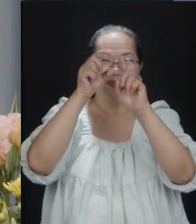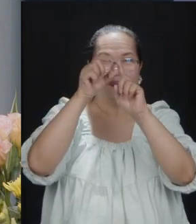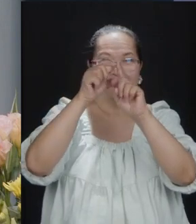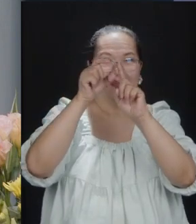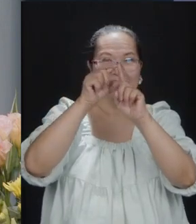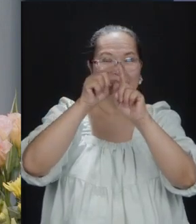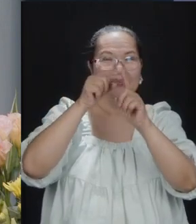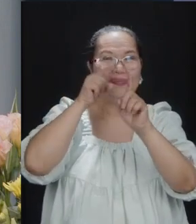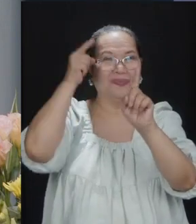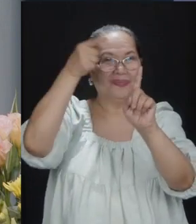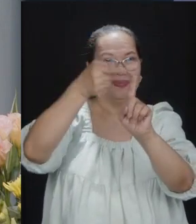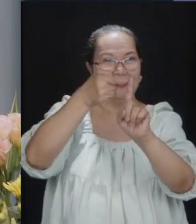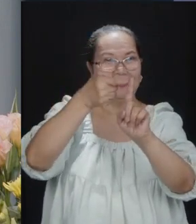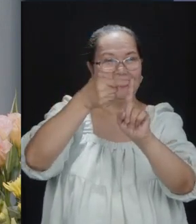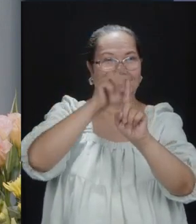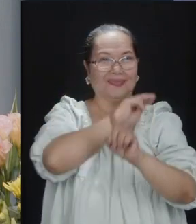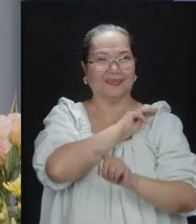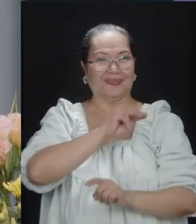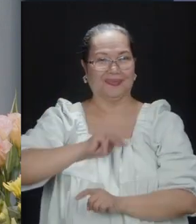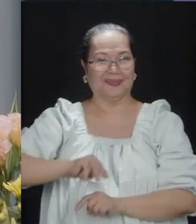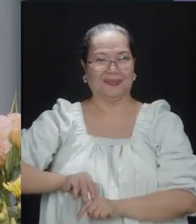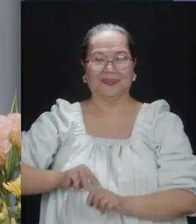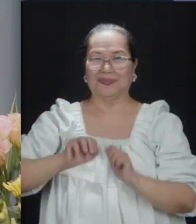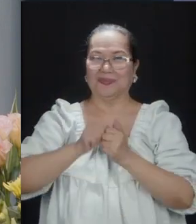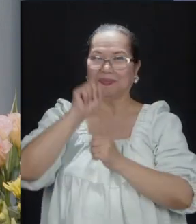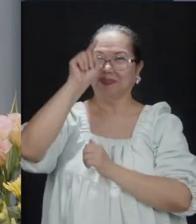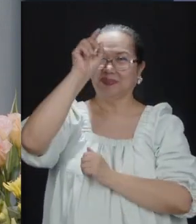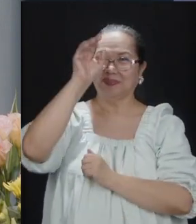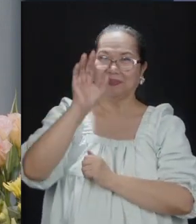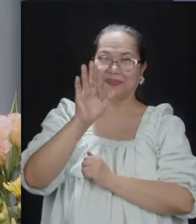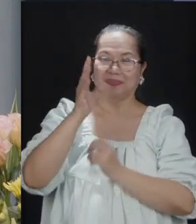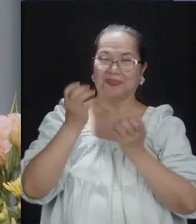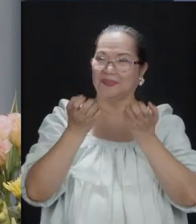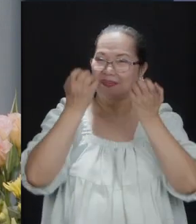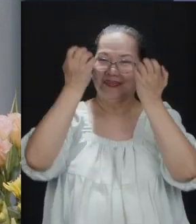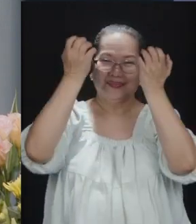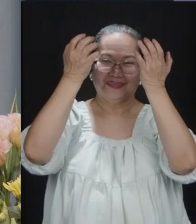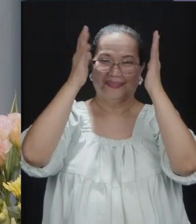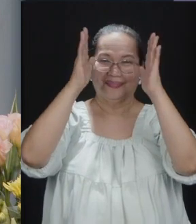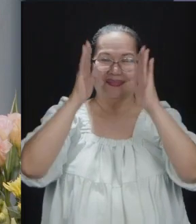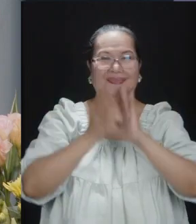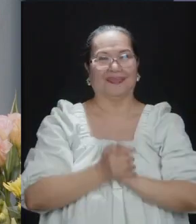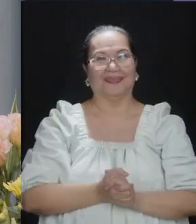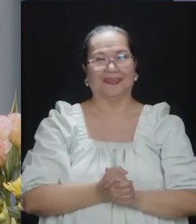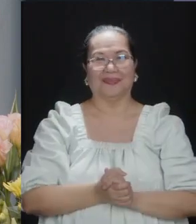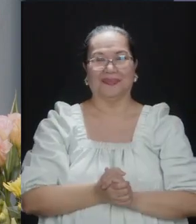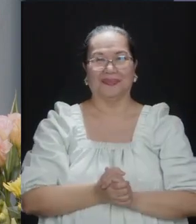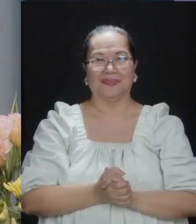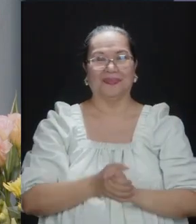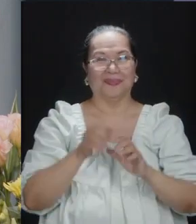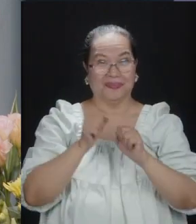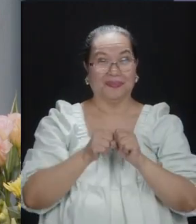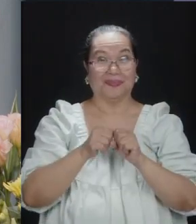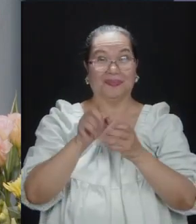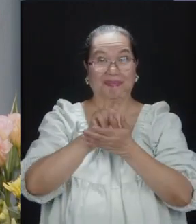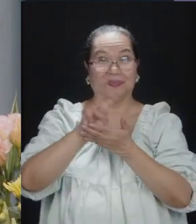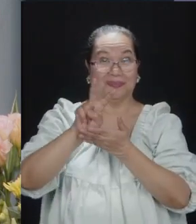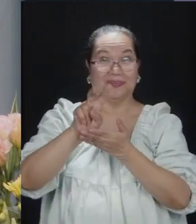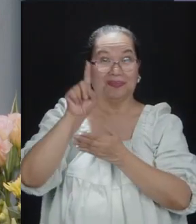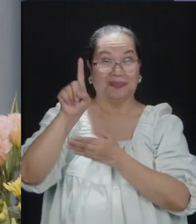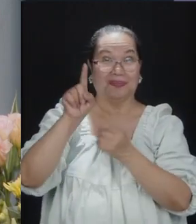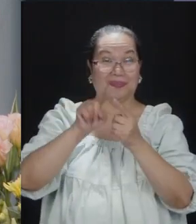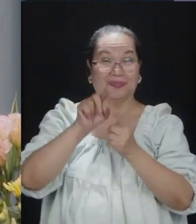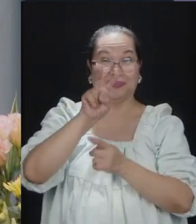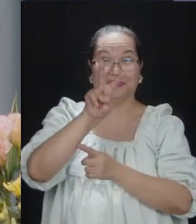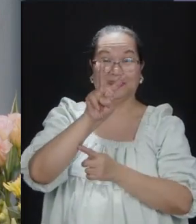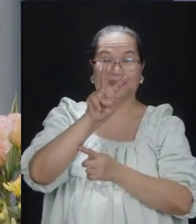referenced the Messiah and how God exalted him. So verses 1 and 2,